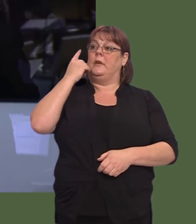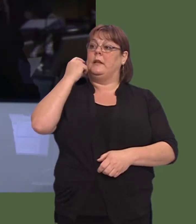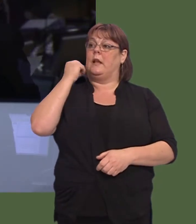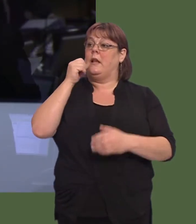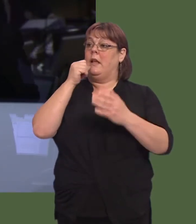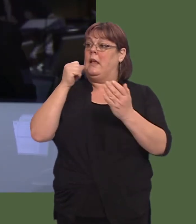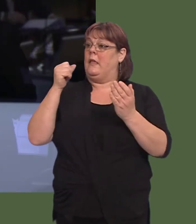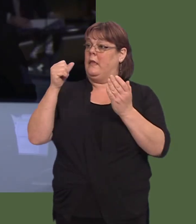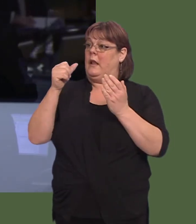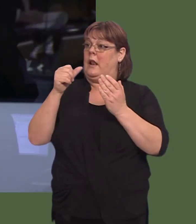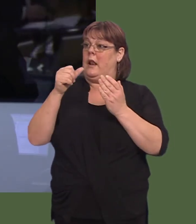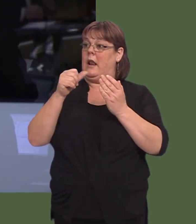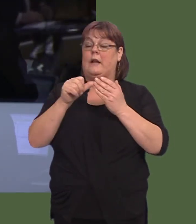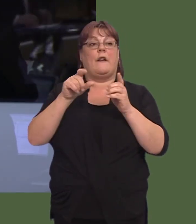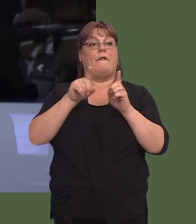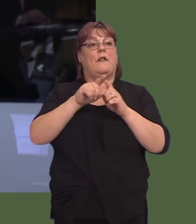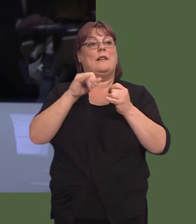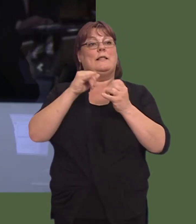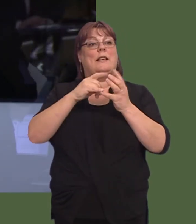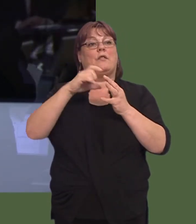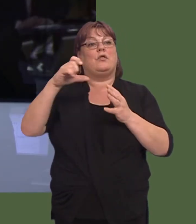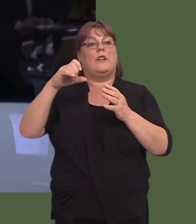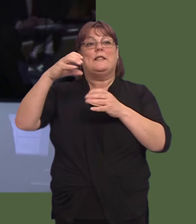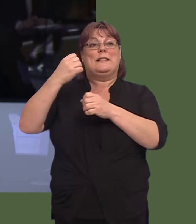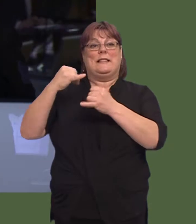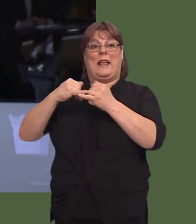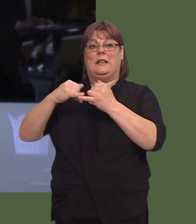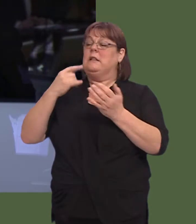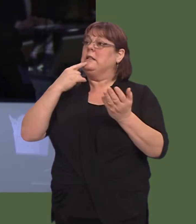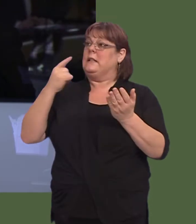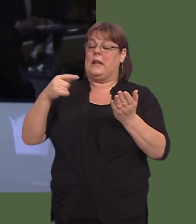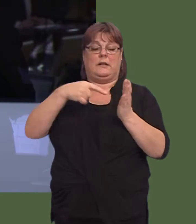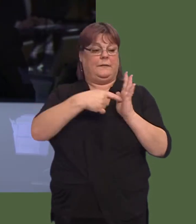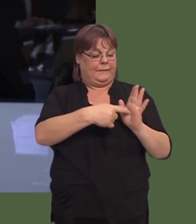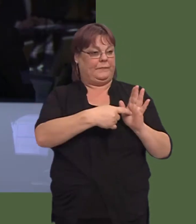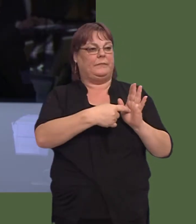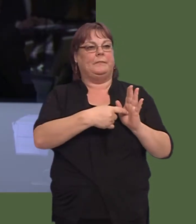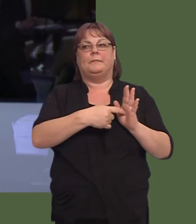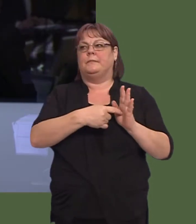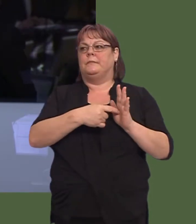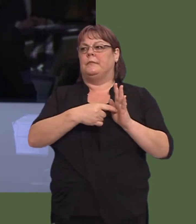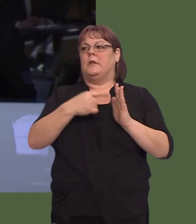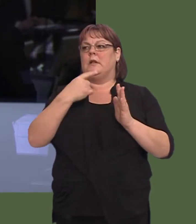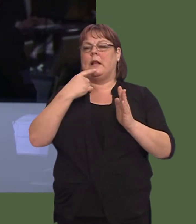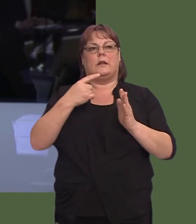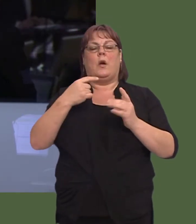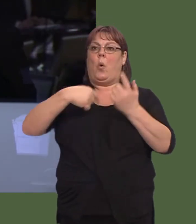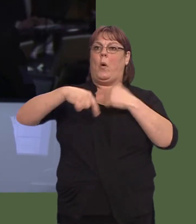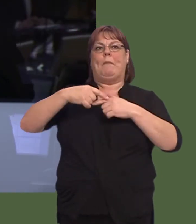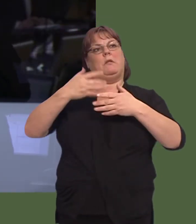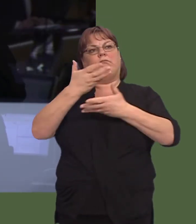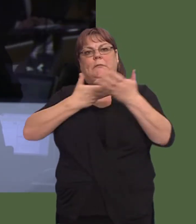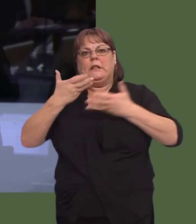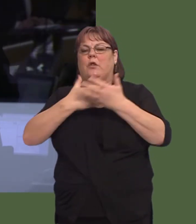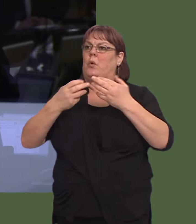the UK Parliamentary Under Secretary of State for Exiting the European Union said the Secretary of State for Exiting the European Union has held